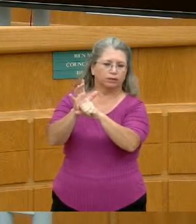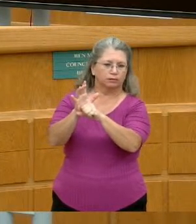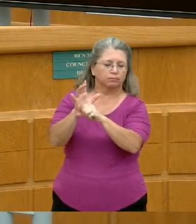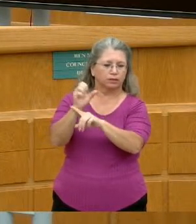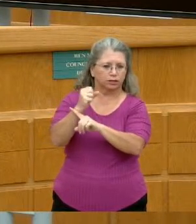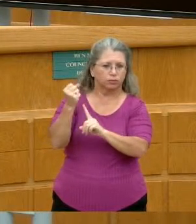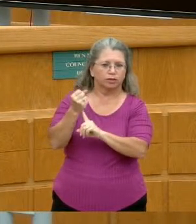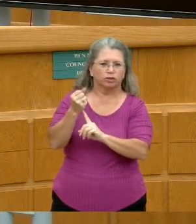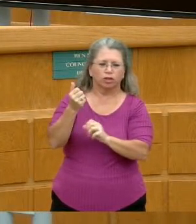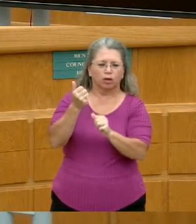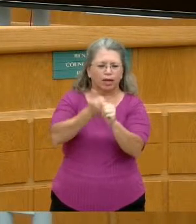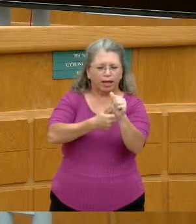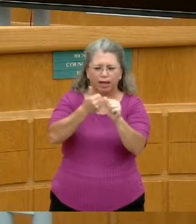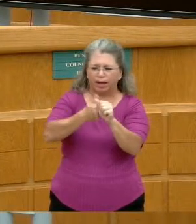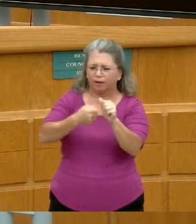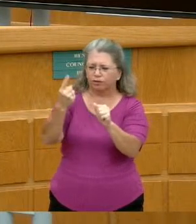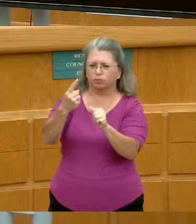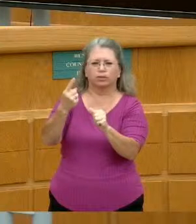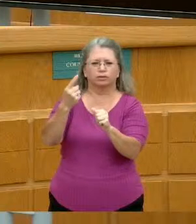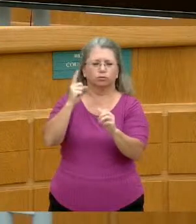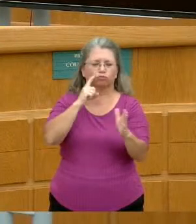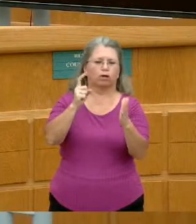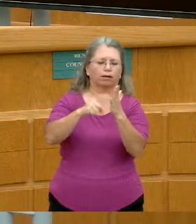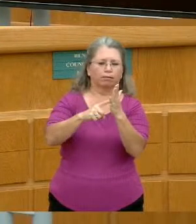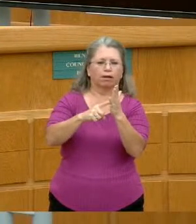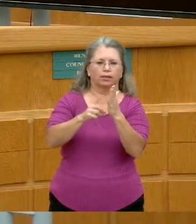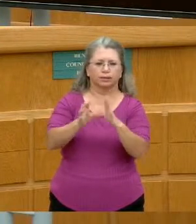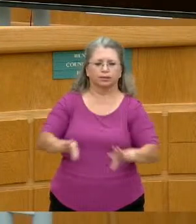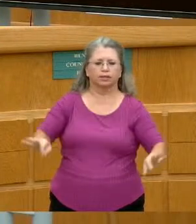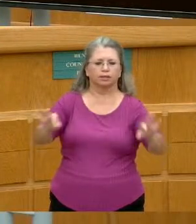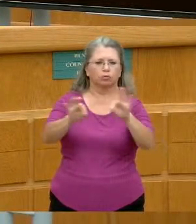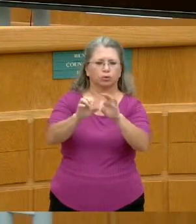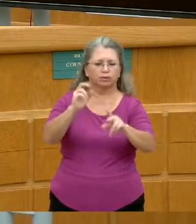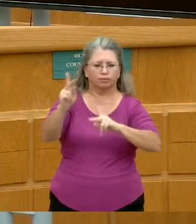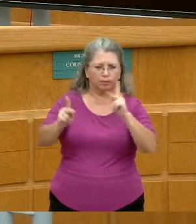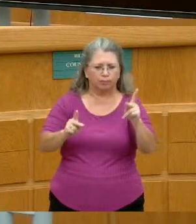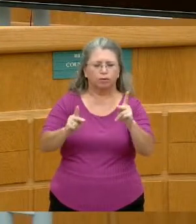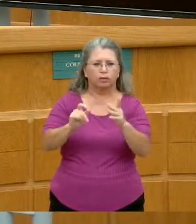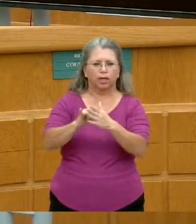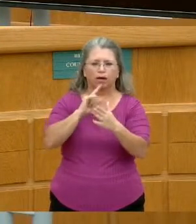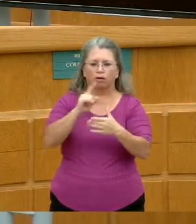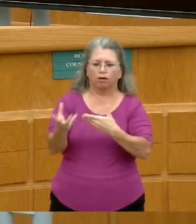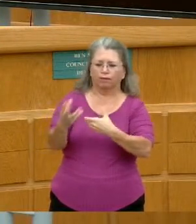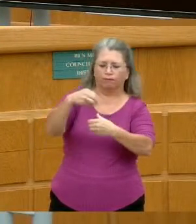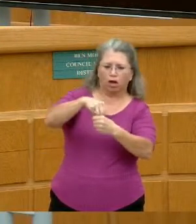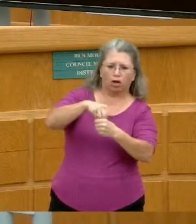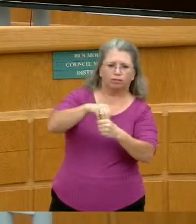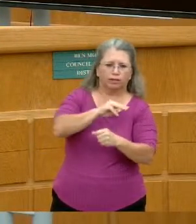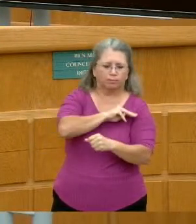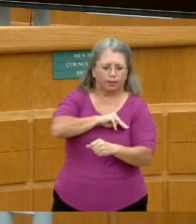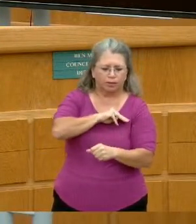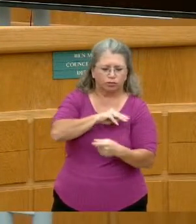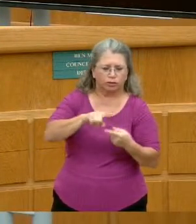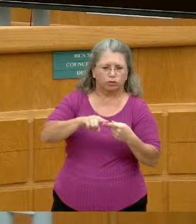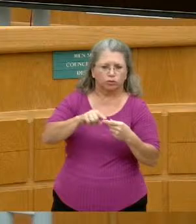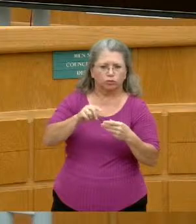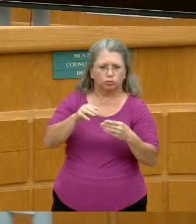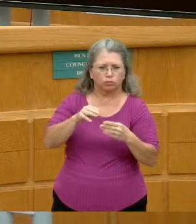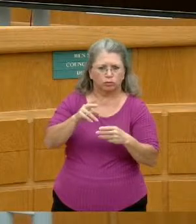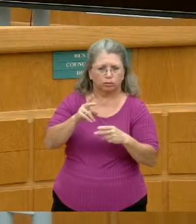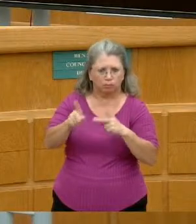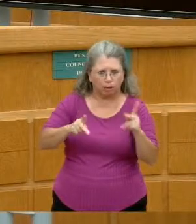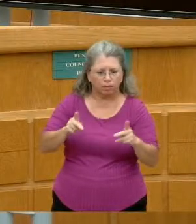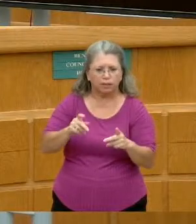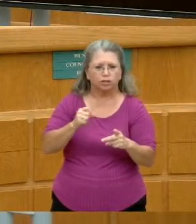the importance of the folks that are involved in ministering to the public and trying to get us past this. So enjoy